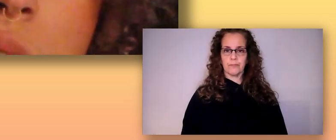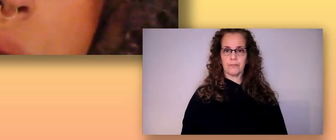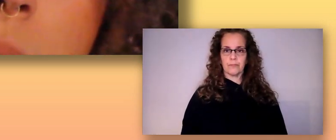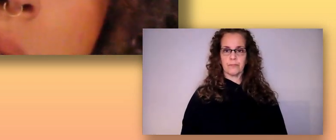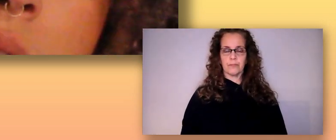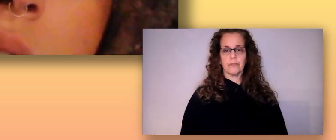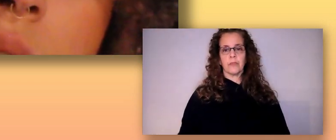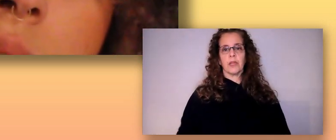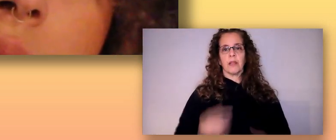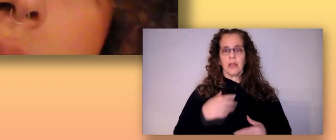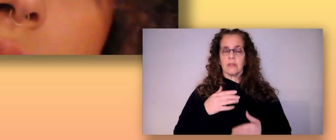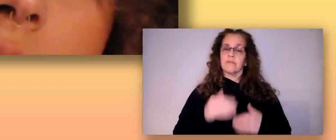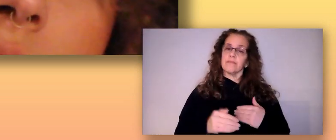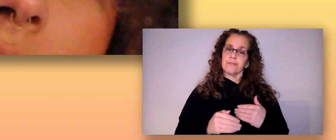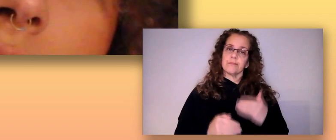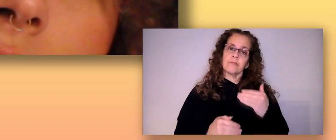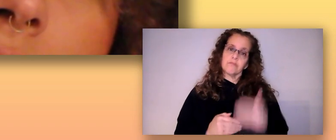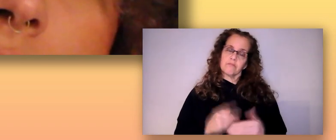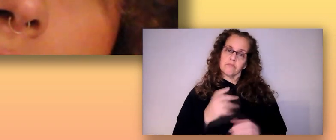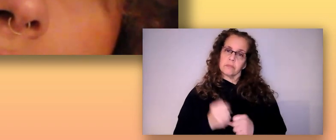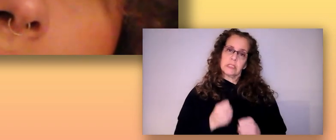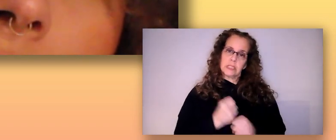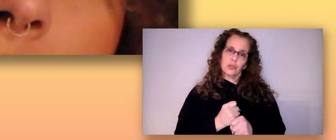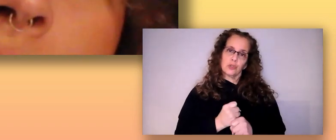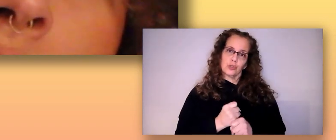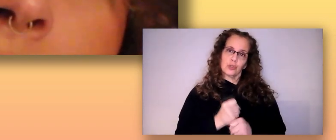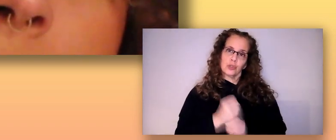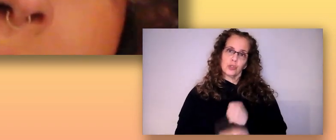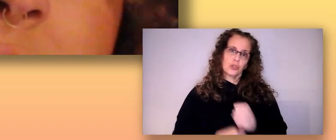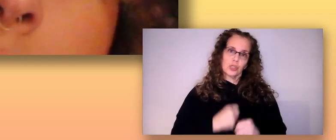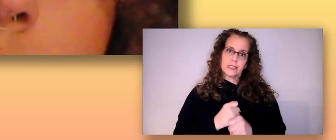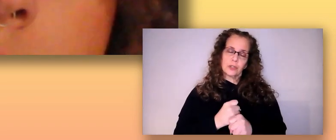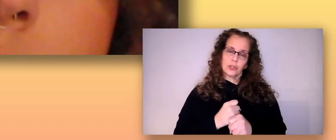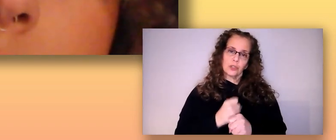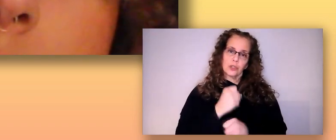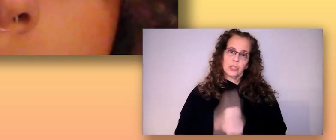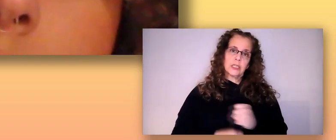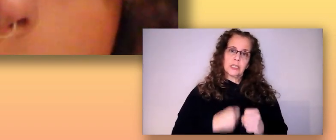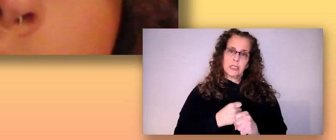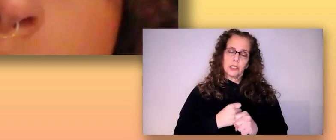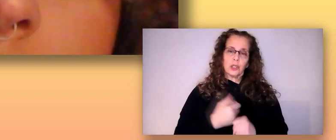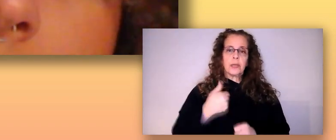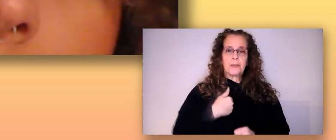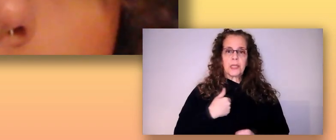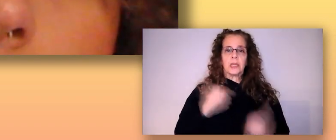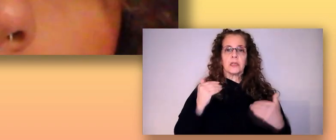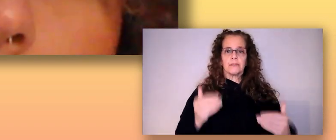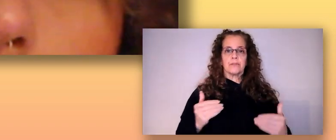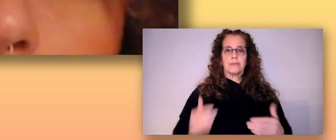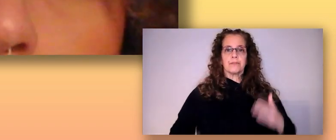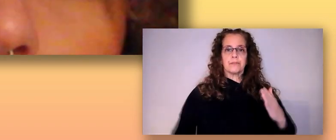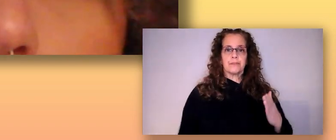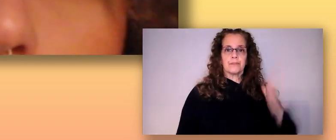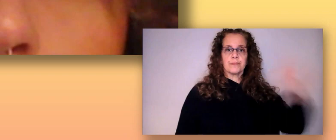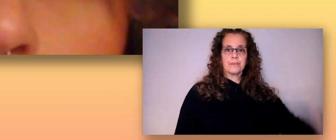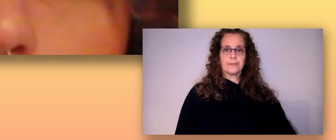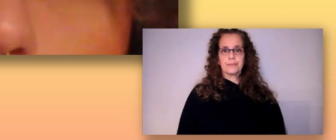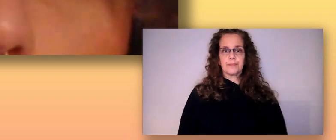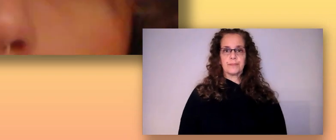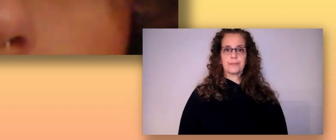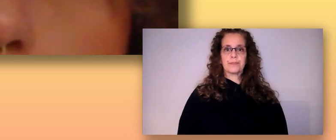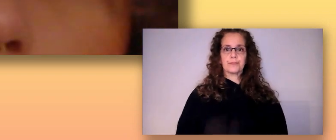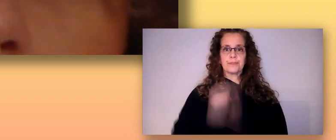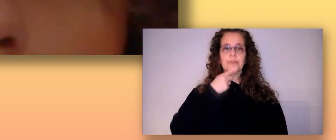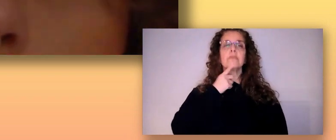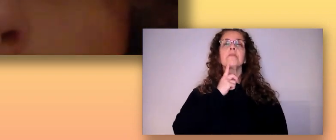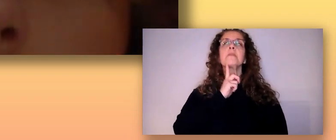And the years went by and I held my arms at my sides, swallowed. Any irregular sounds,